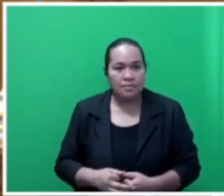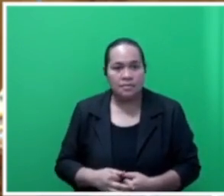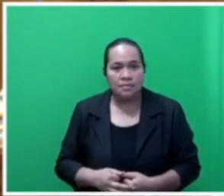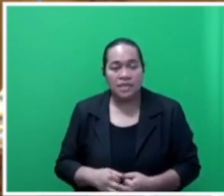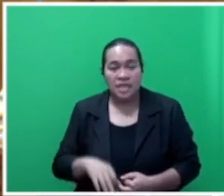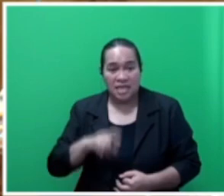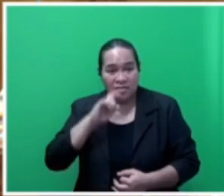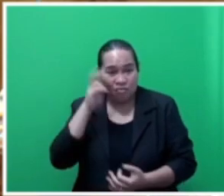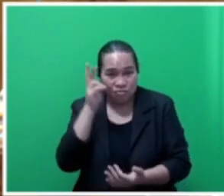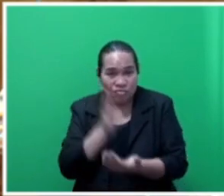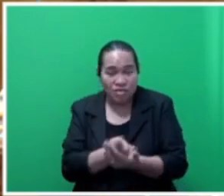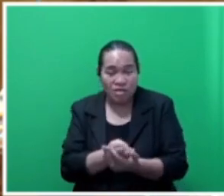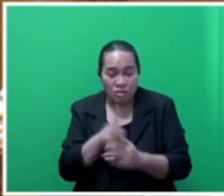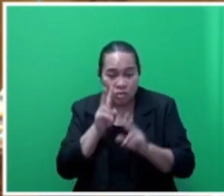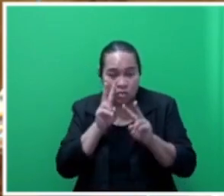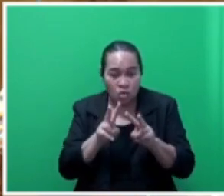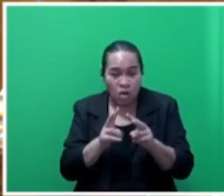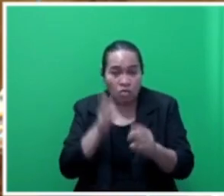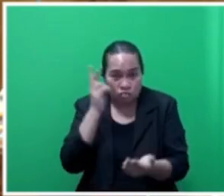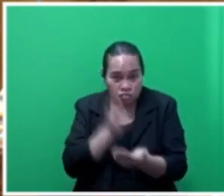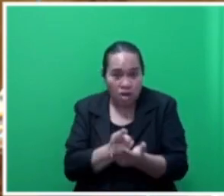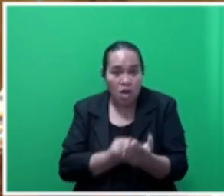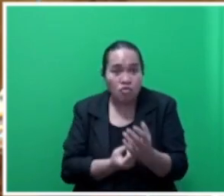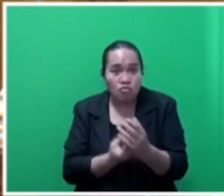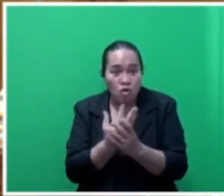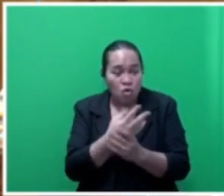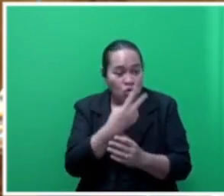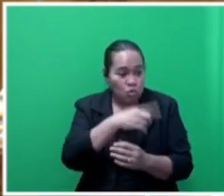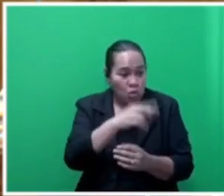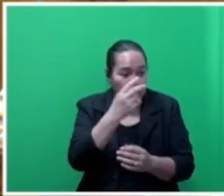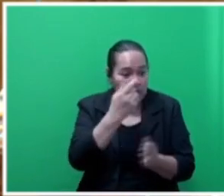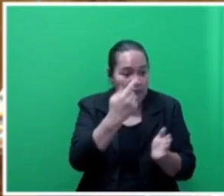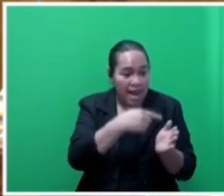at the real growth average between 2011 and 2020, it is only